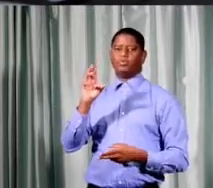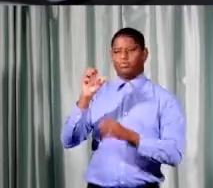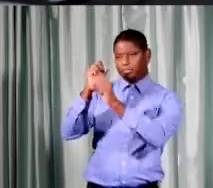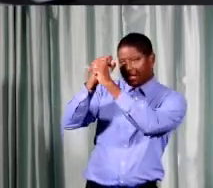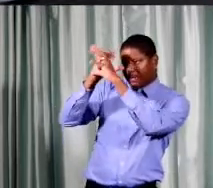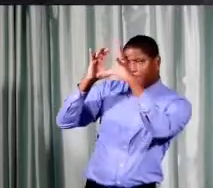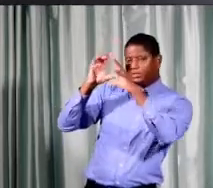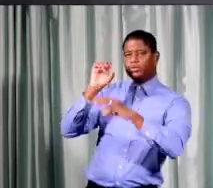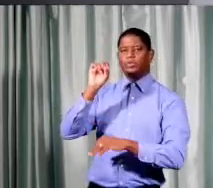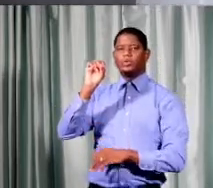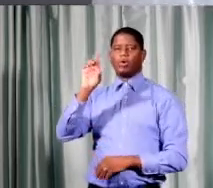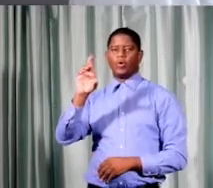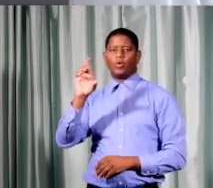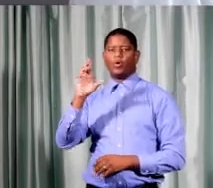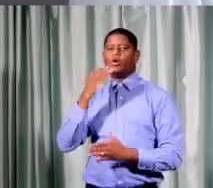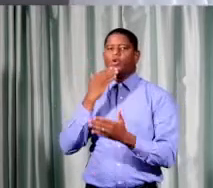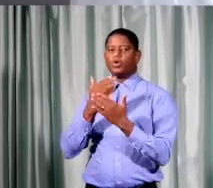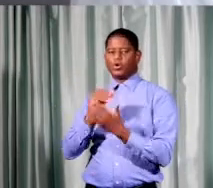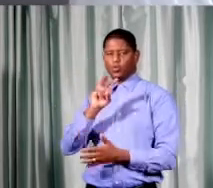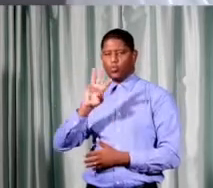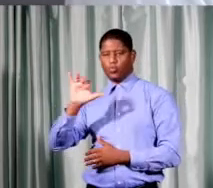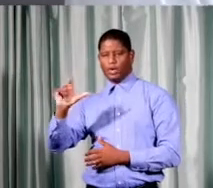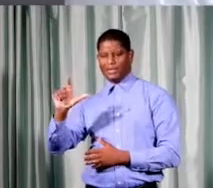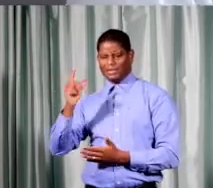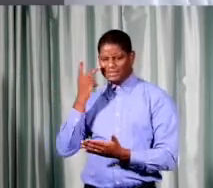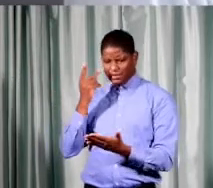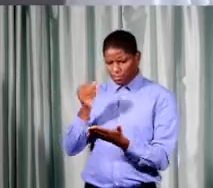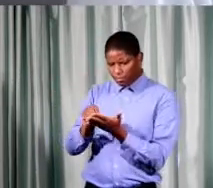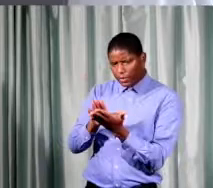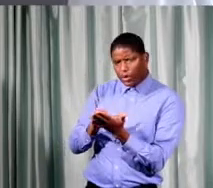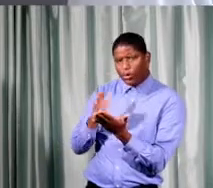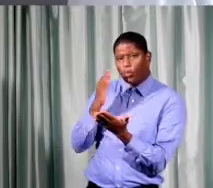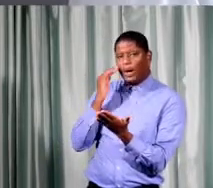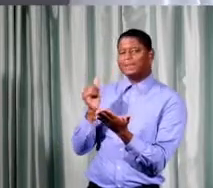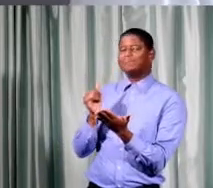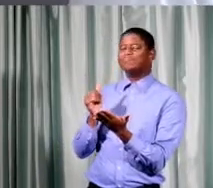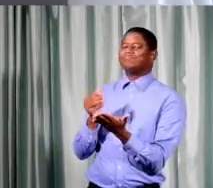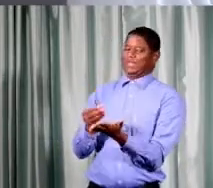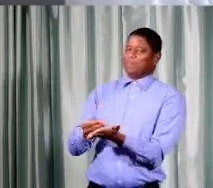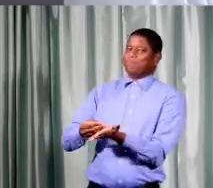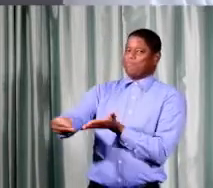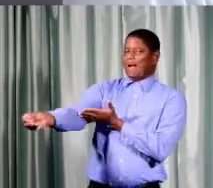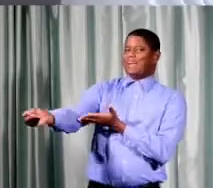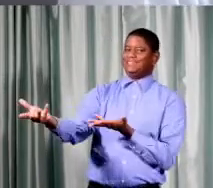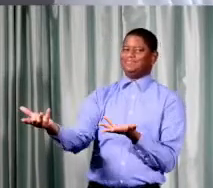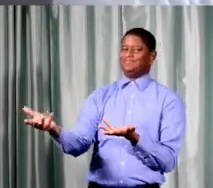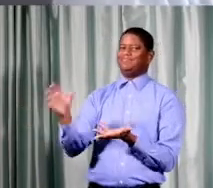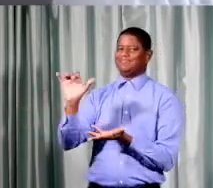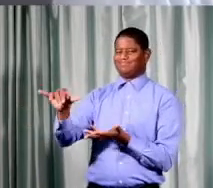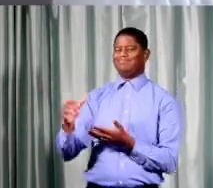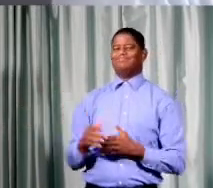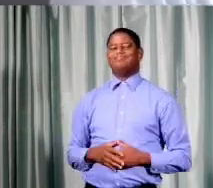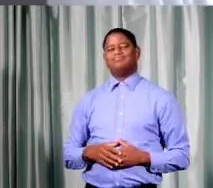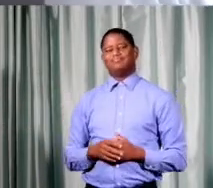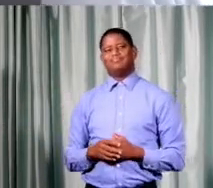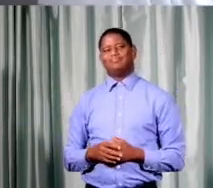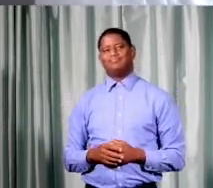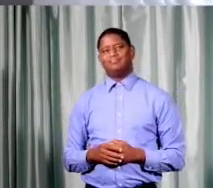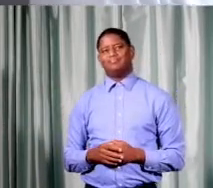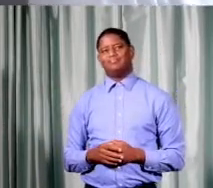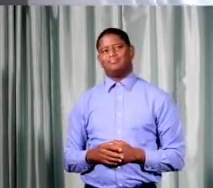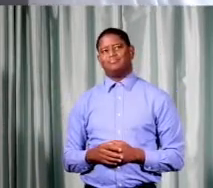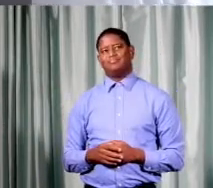two big ones which get us to the cash accounting and accrual accounting is the realization and matching